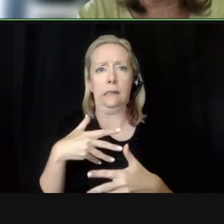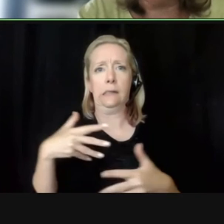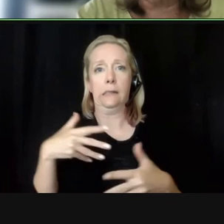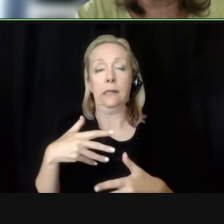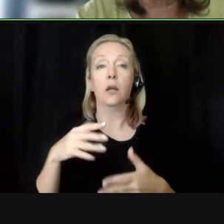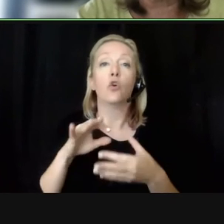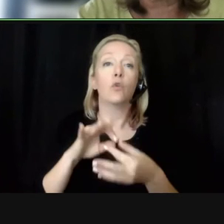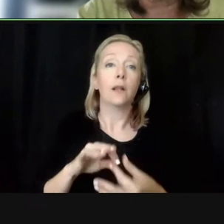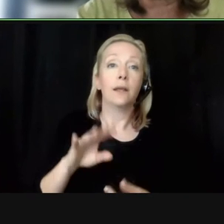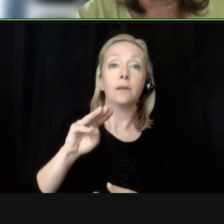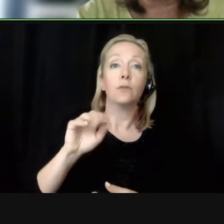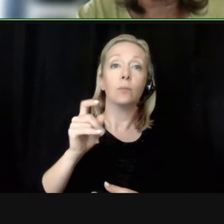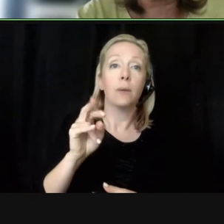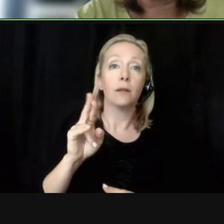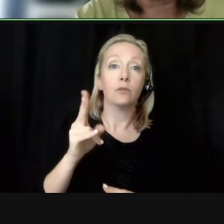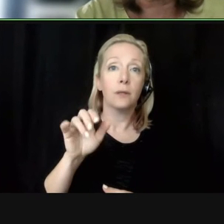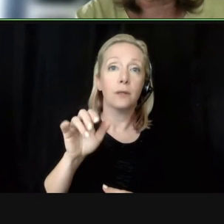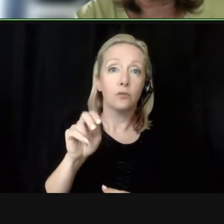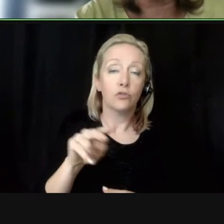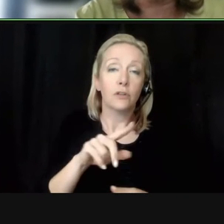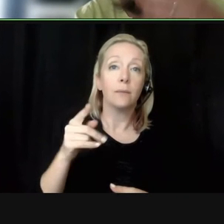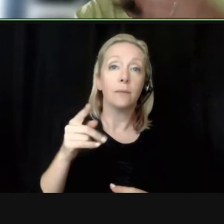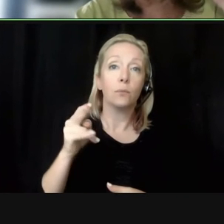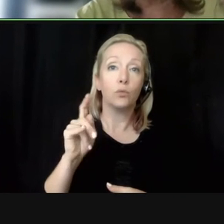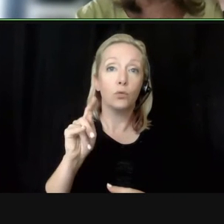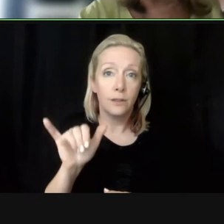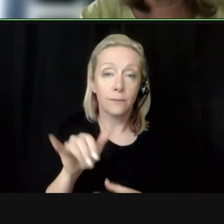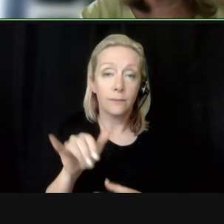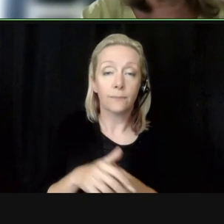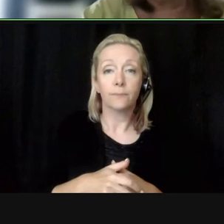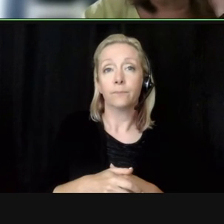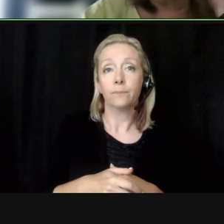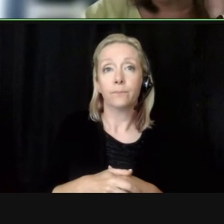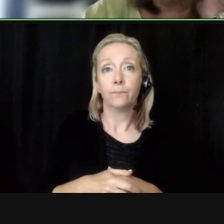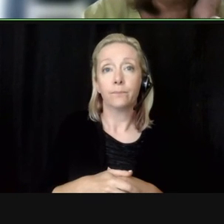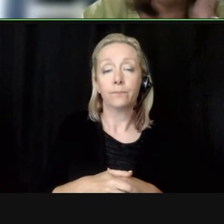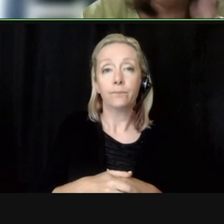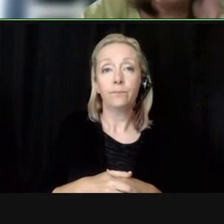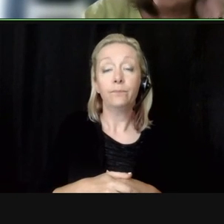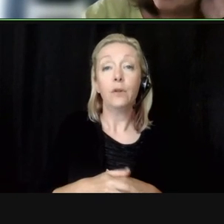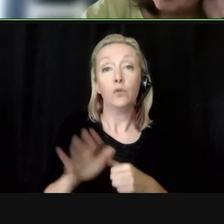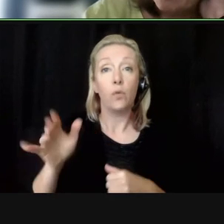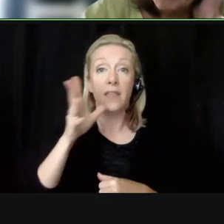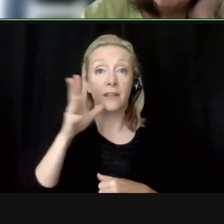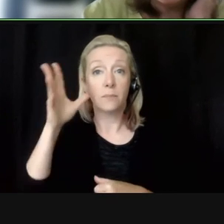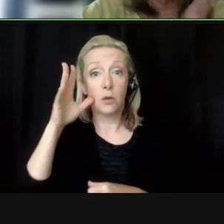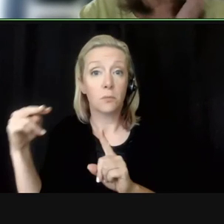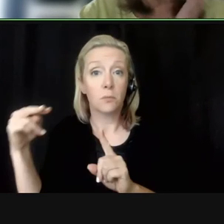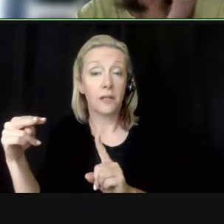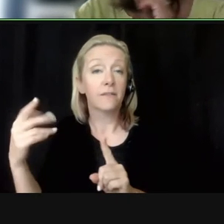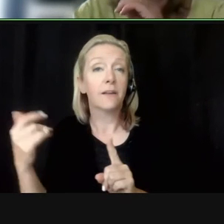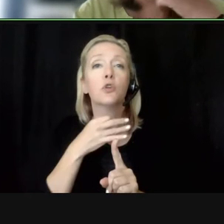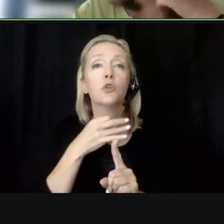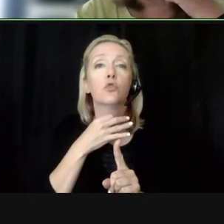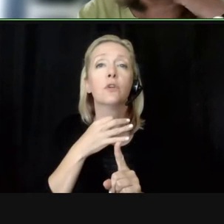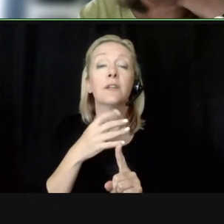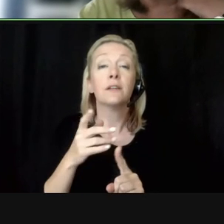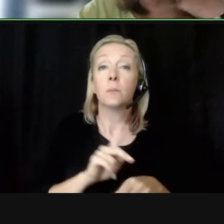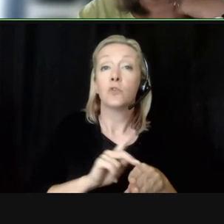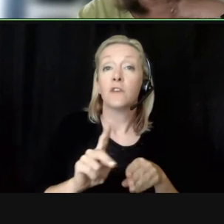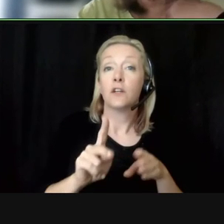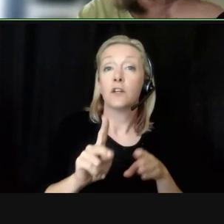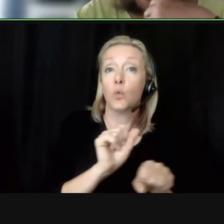what parents have said that they've been concerned about. So what do you think the professionals think? And so this has been a